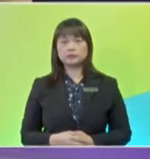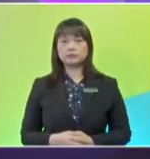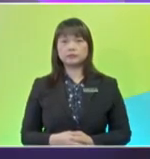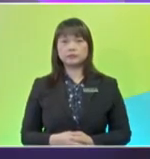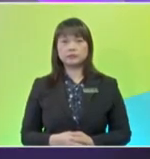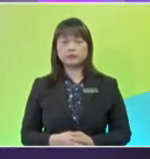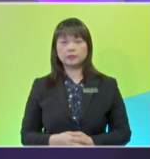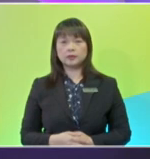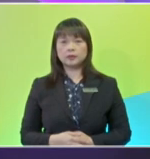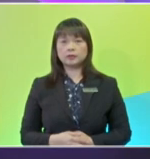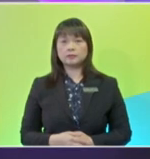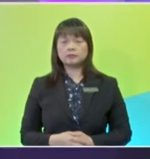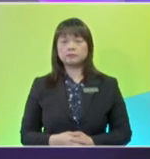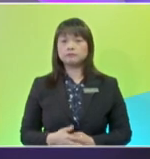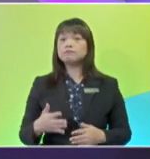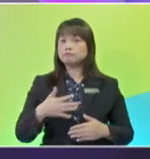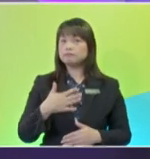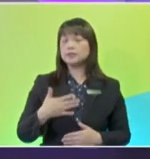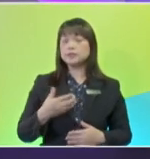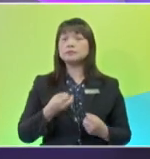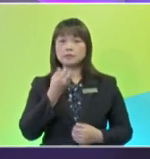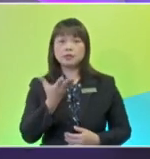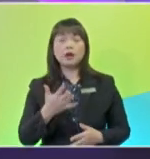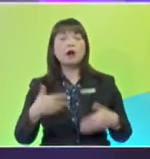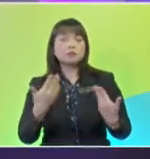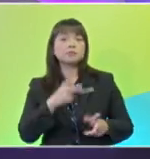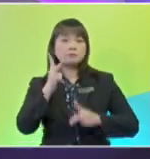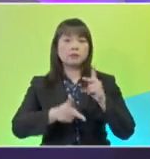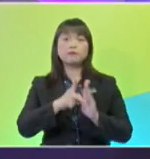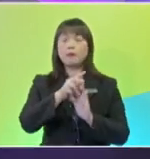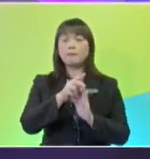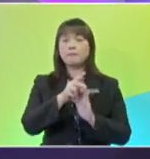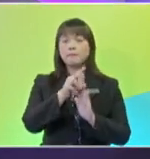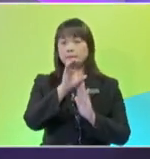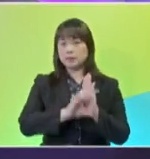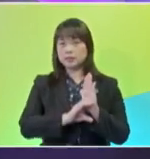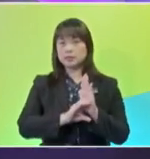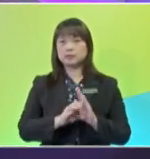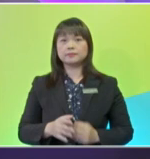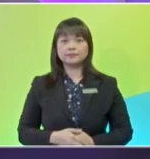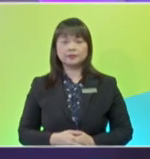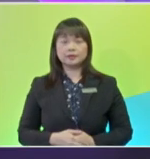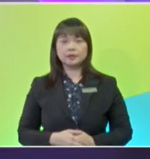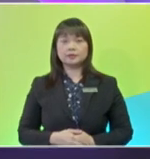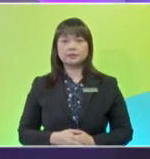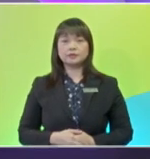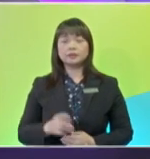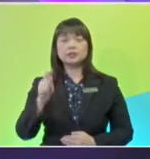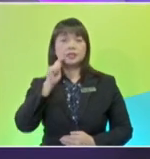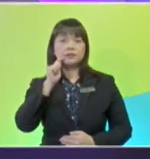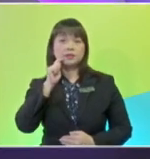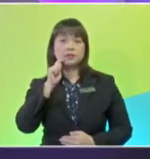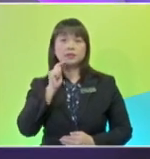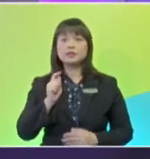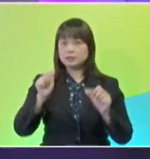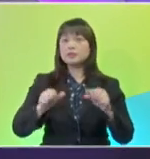Q. Okay, I think you did fairly well. I'll give you 4 stars for this. 4 stars. So we'll get 5 stars for the